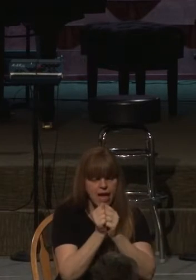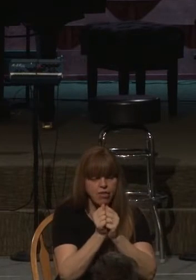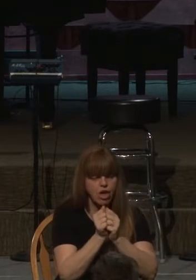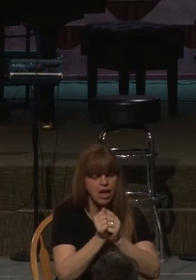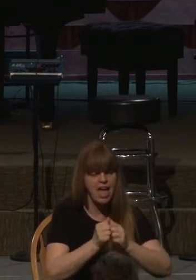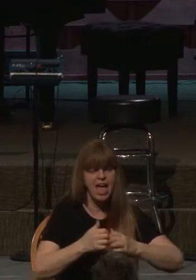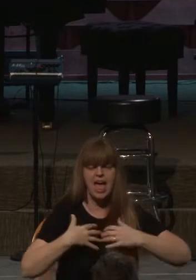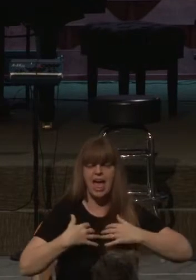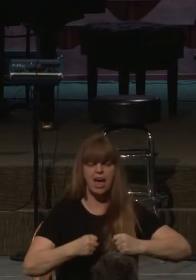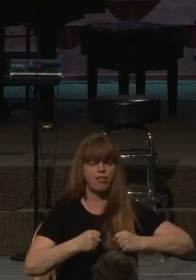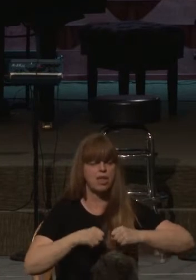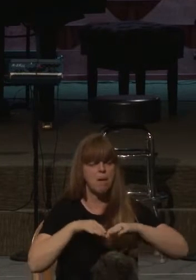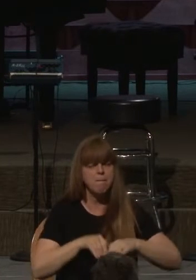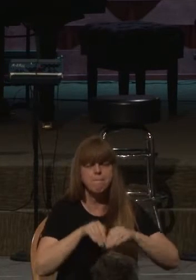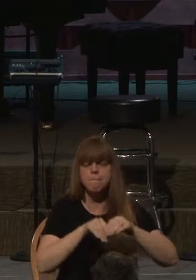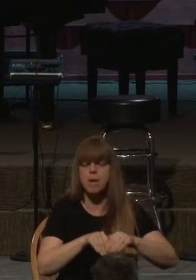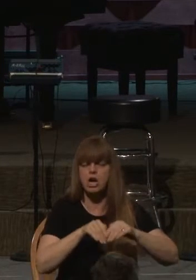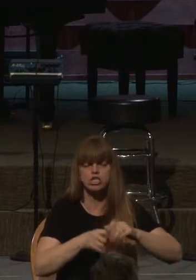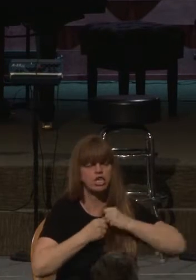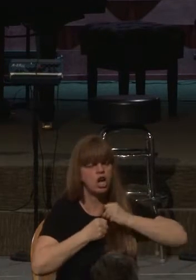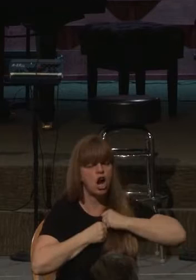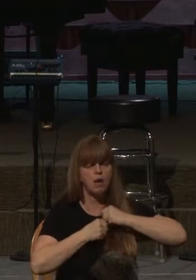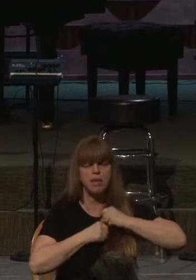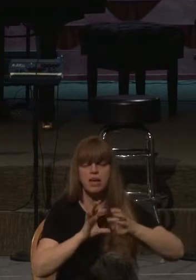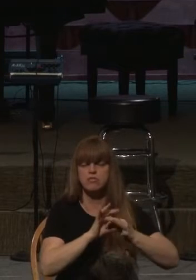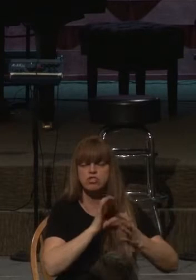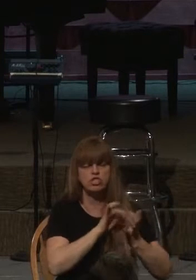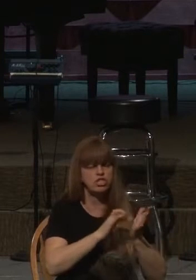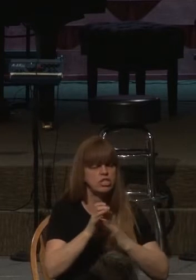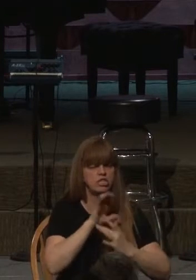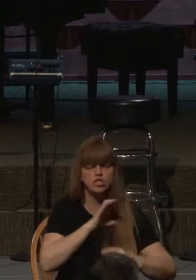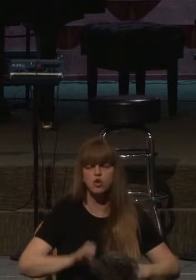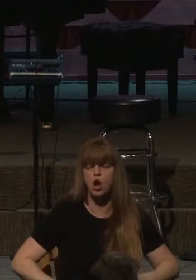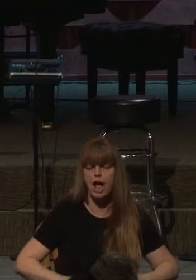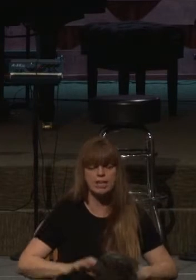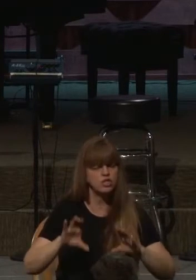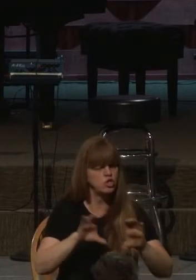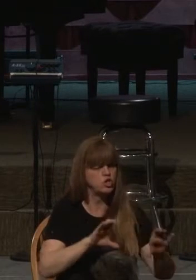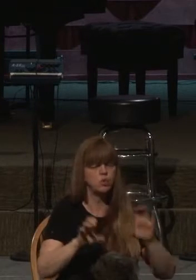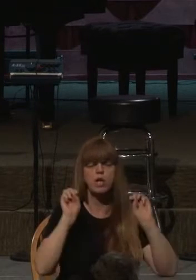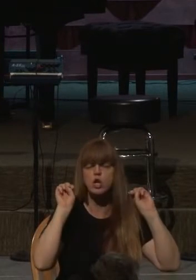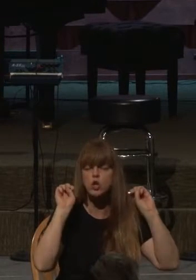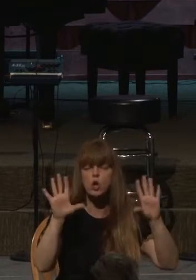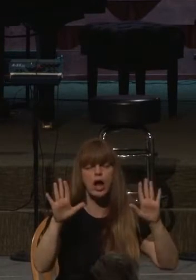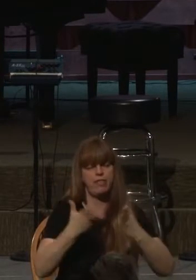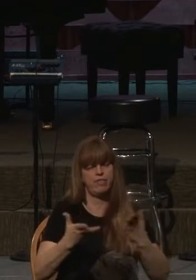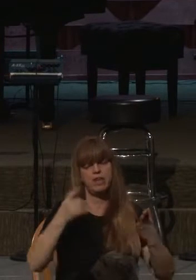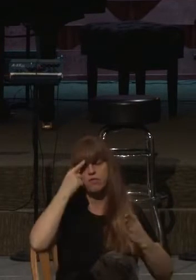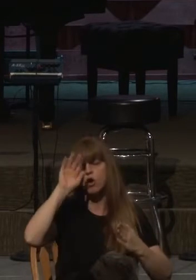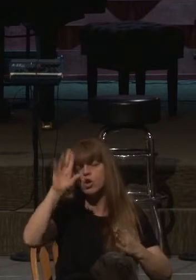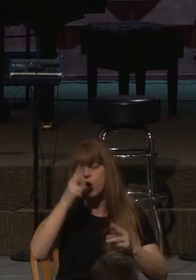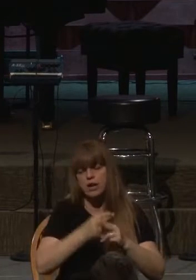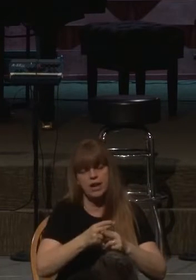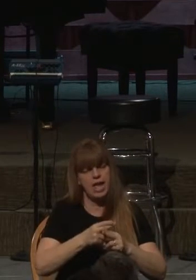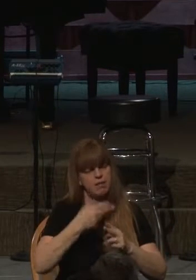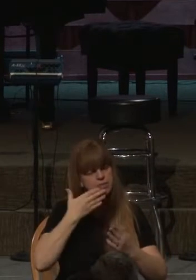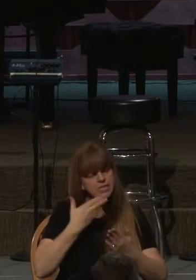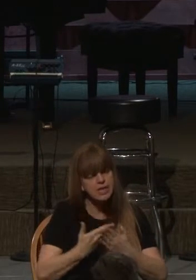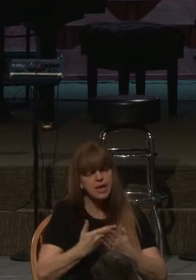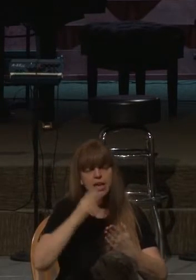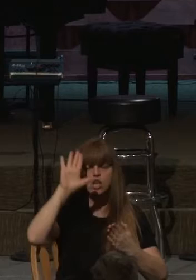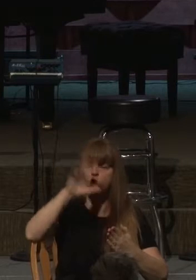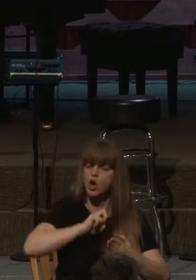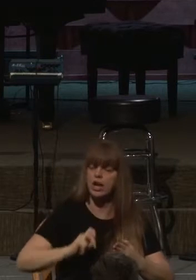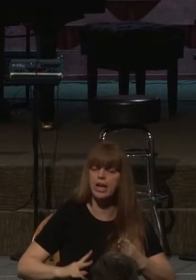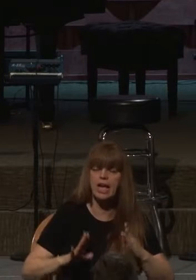marching army of the Lord Jesus Christ, accomplishing great things for your name's sake, for your kingdom, in the